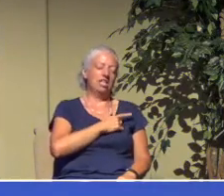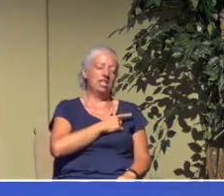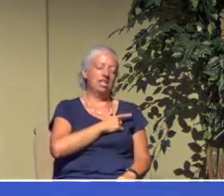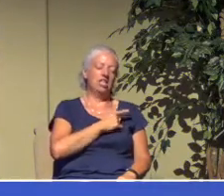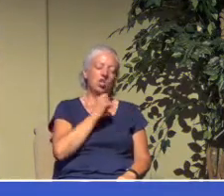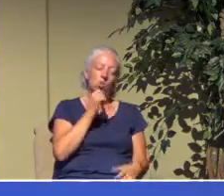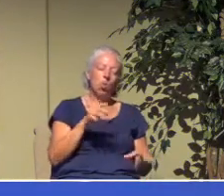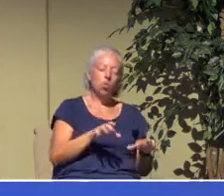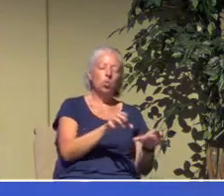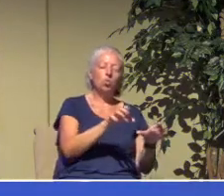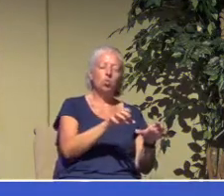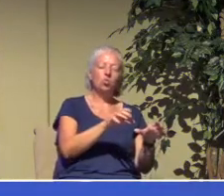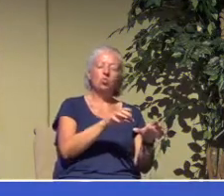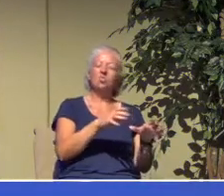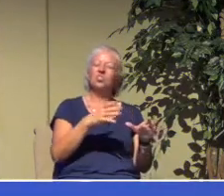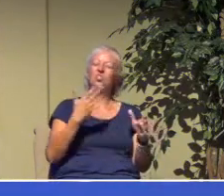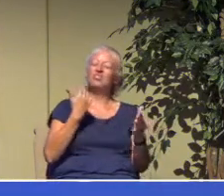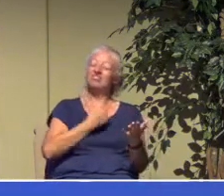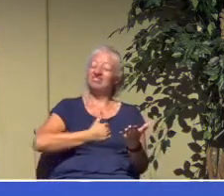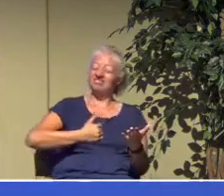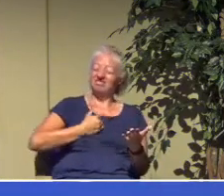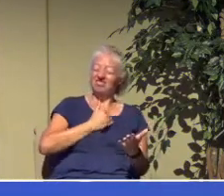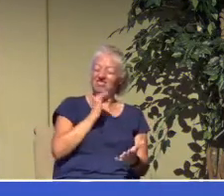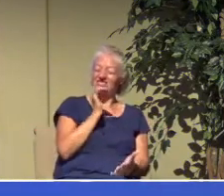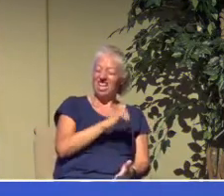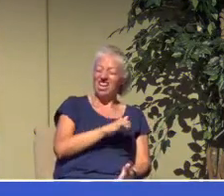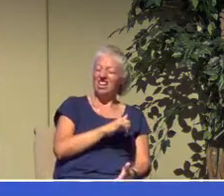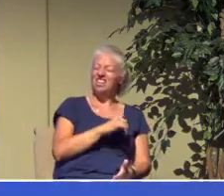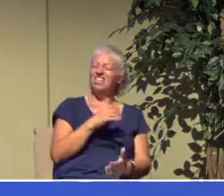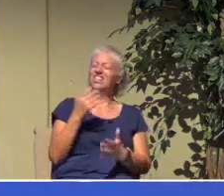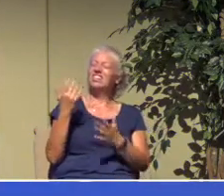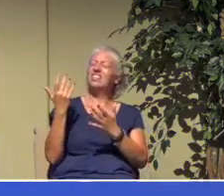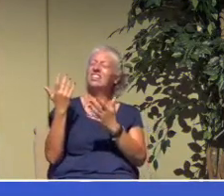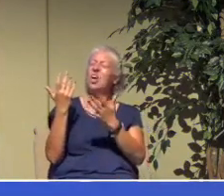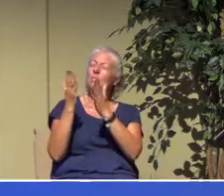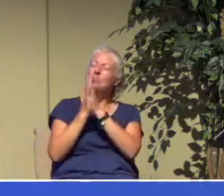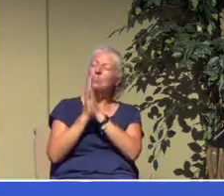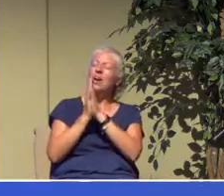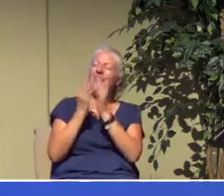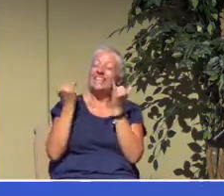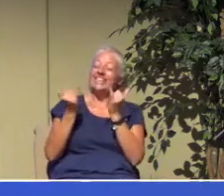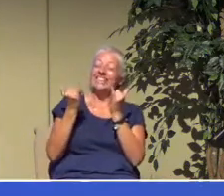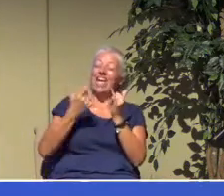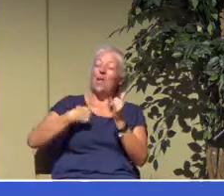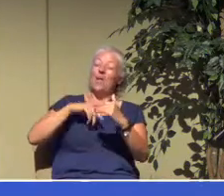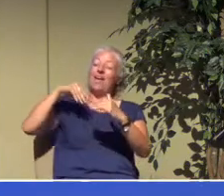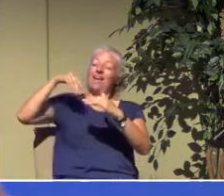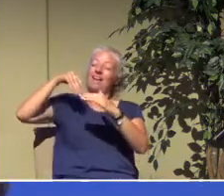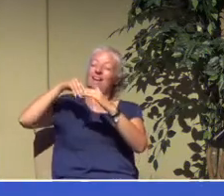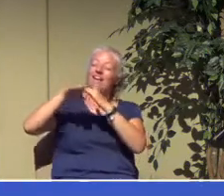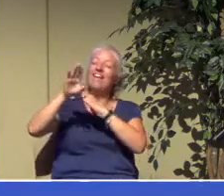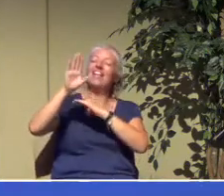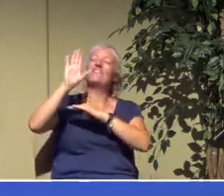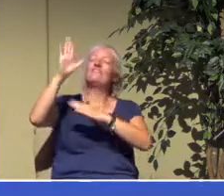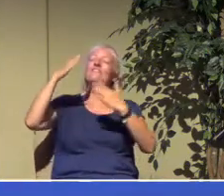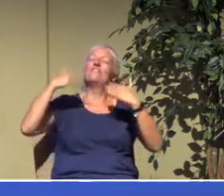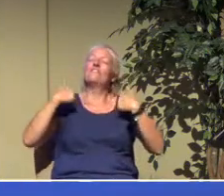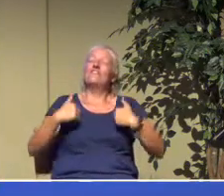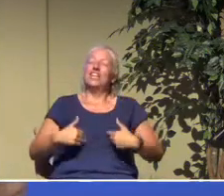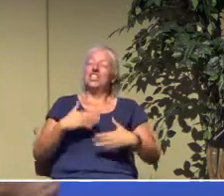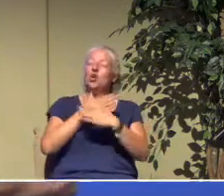I'm just praying that today, this could be the day that we enter into not just the physical rest, not just the rest